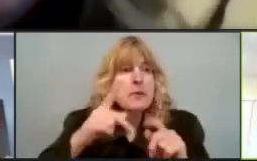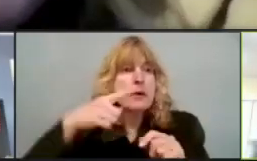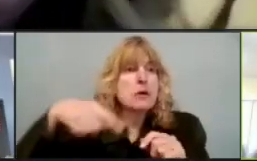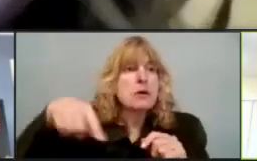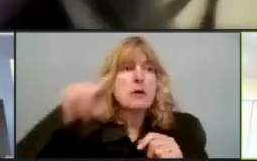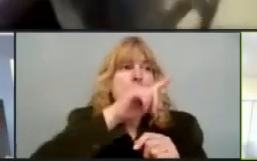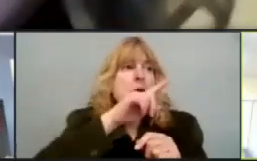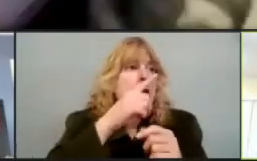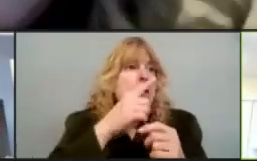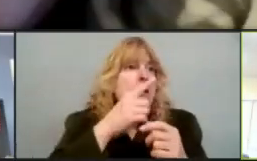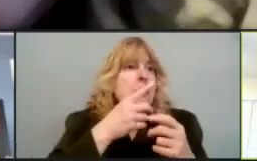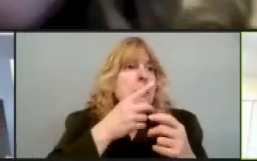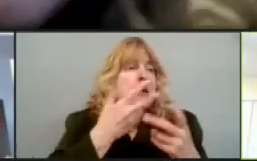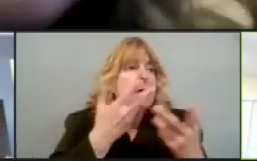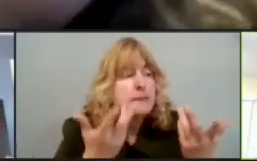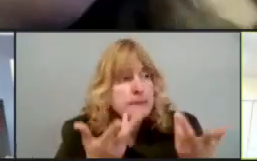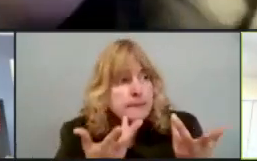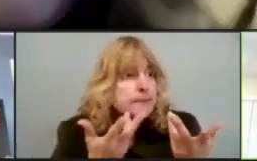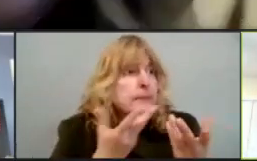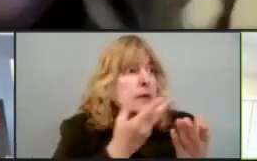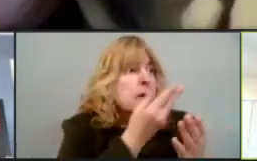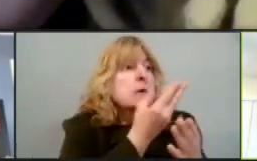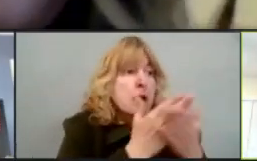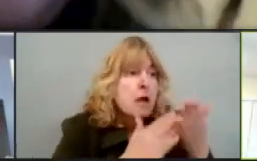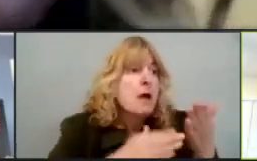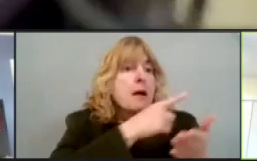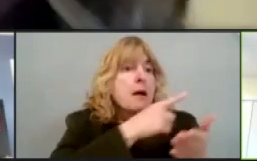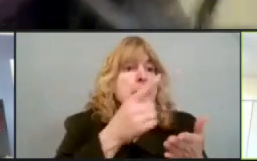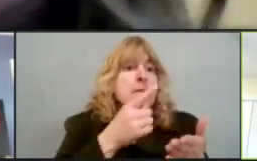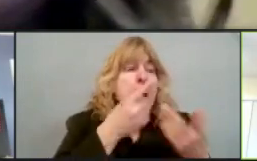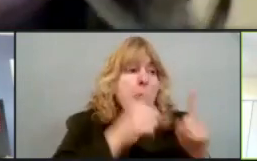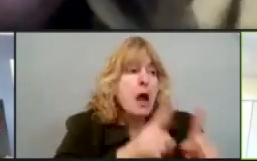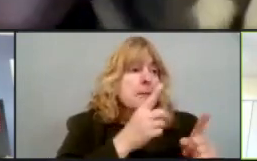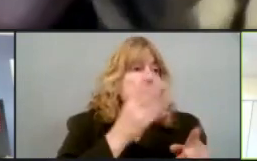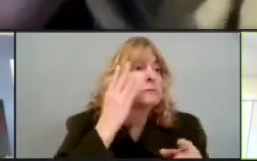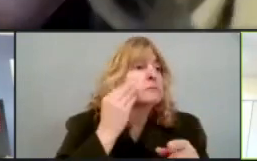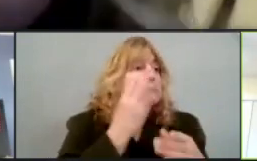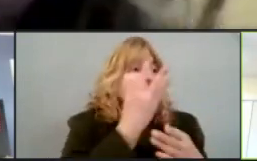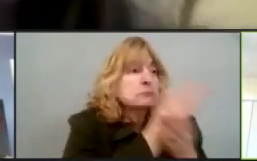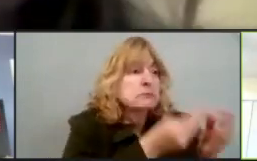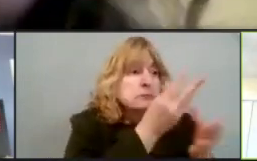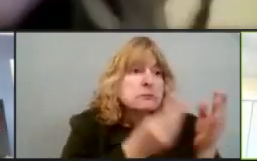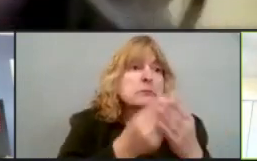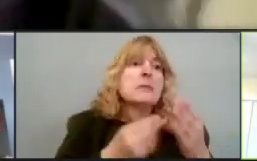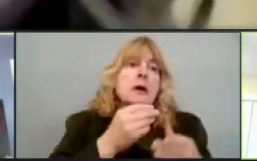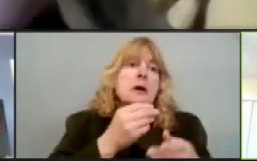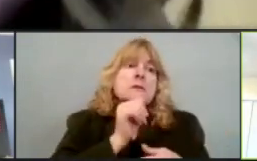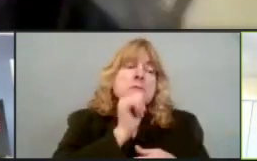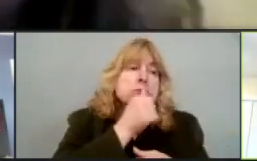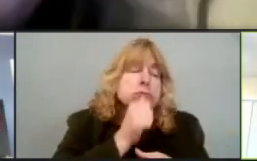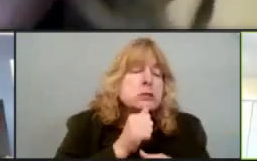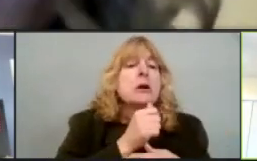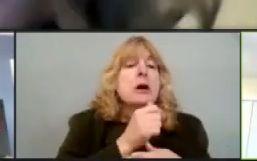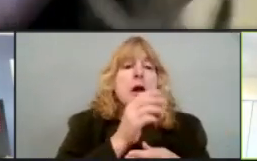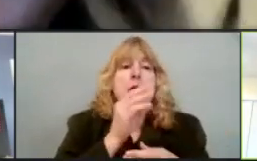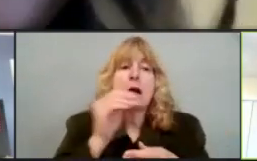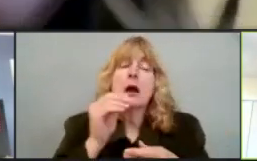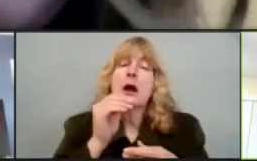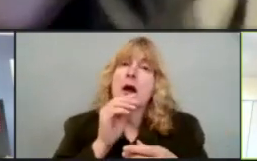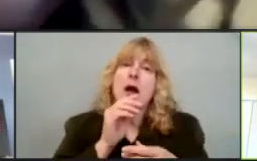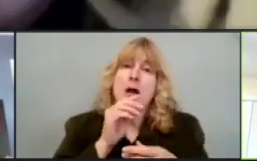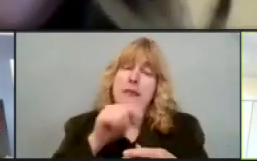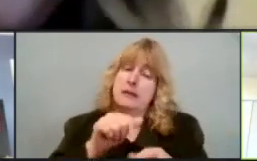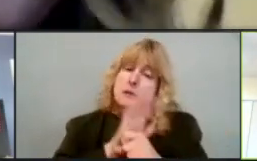people and we some people have obviously suffered more, but this has affected all of